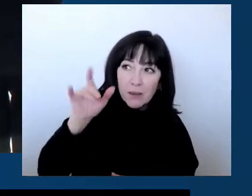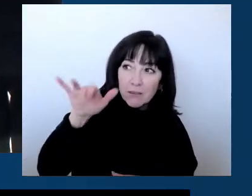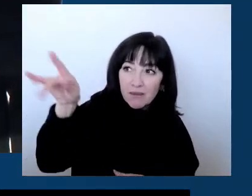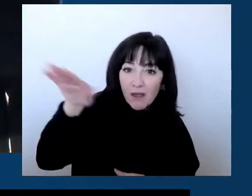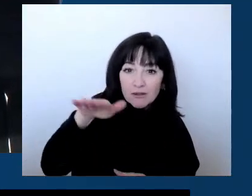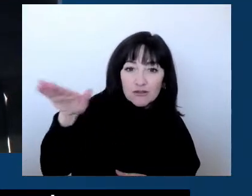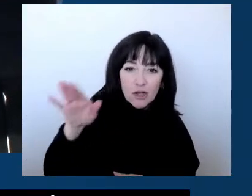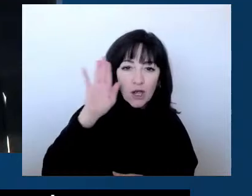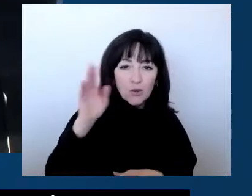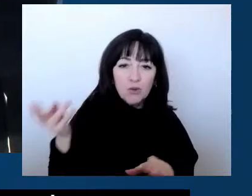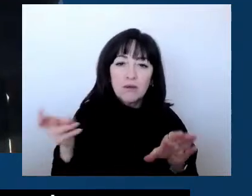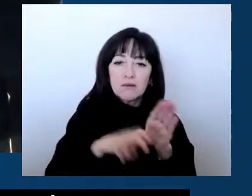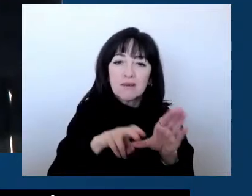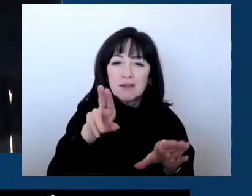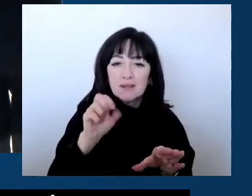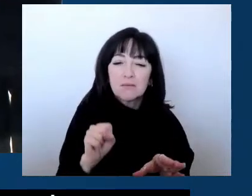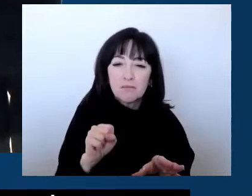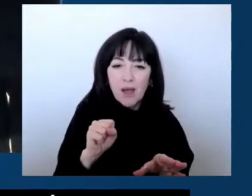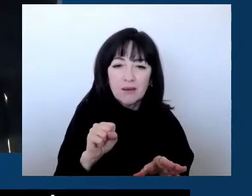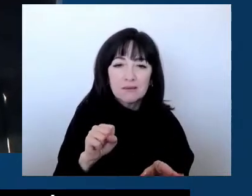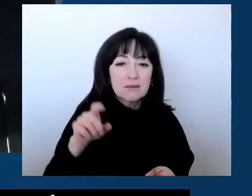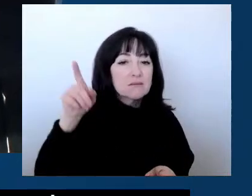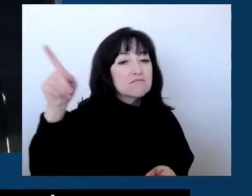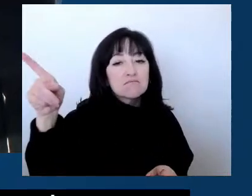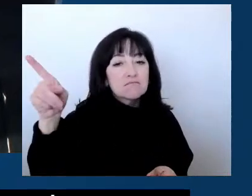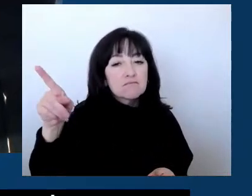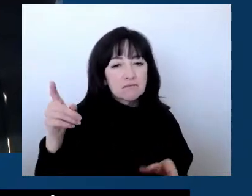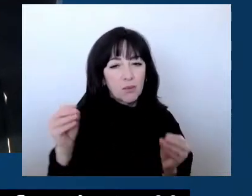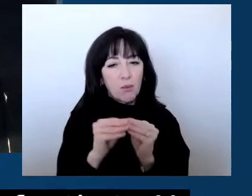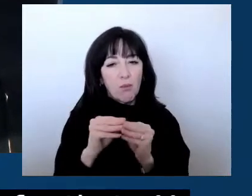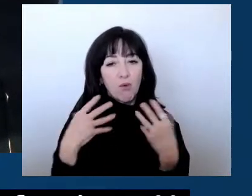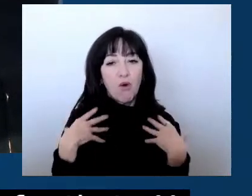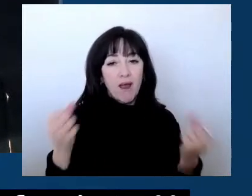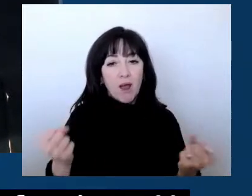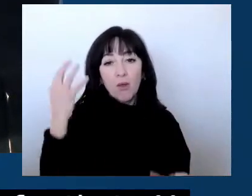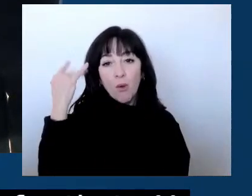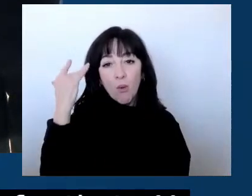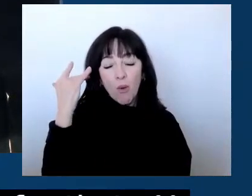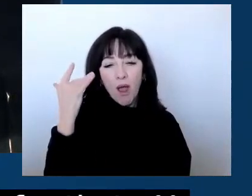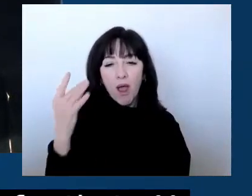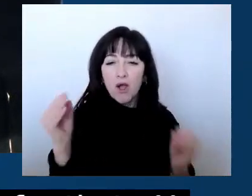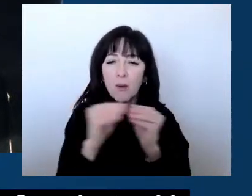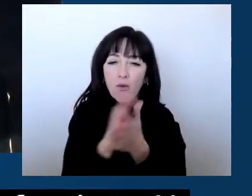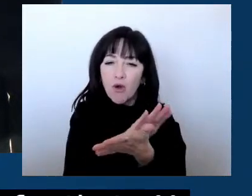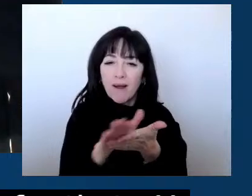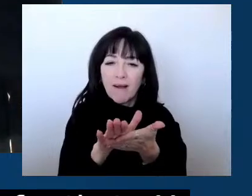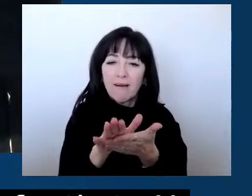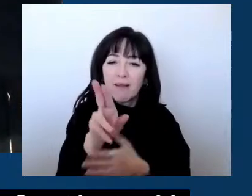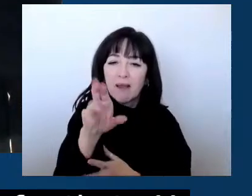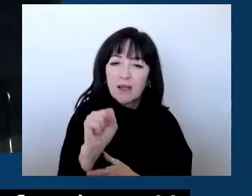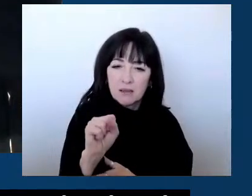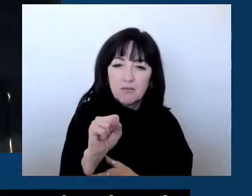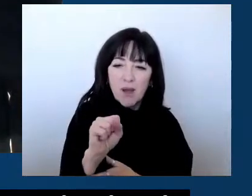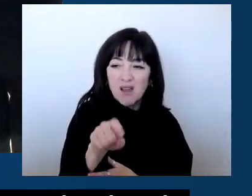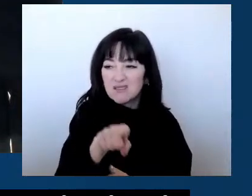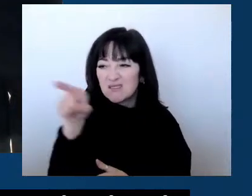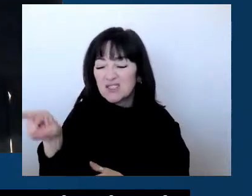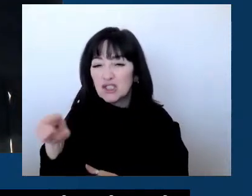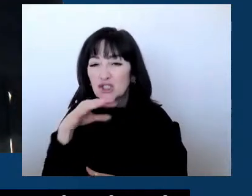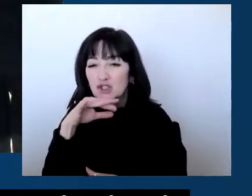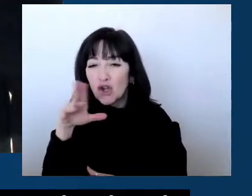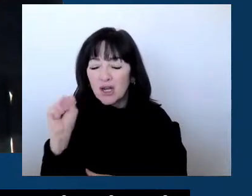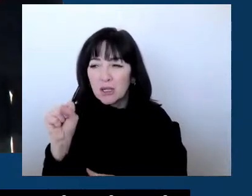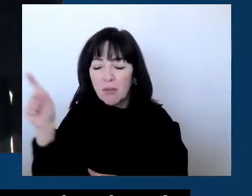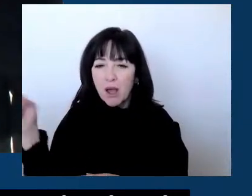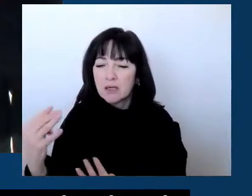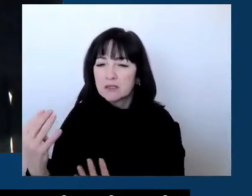become ill, because they will not be inhaling pollution because of these clean buses. That's the kind of difference we can make right here. So